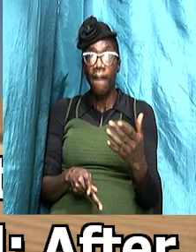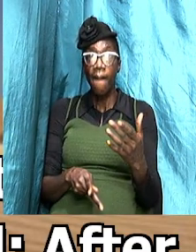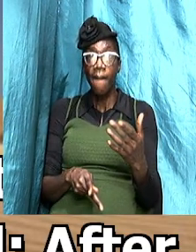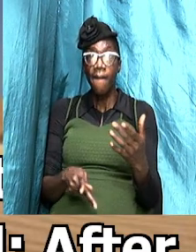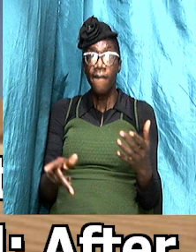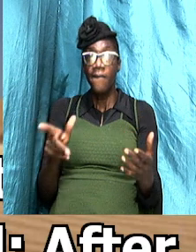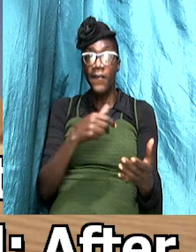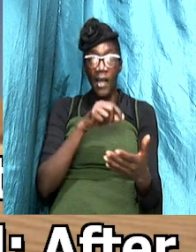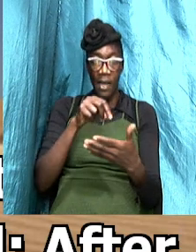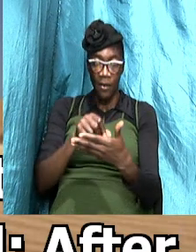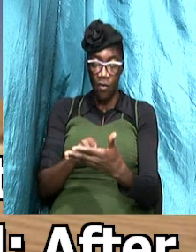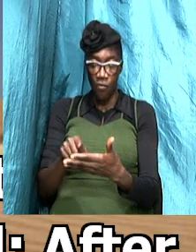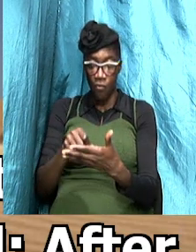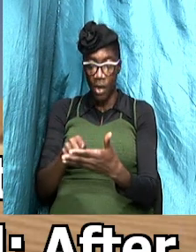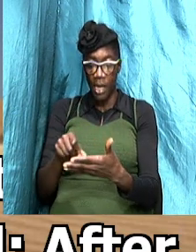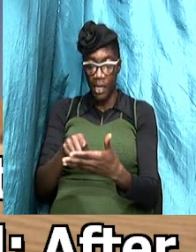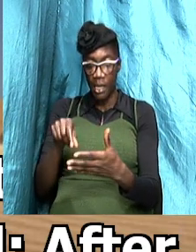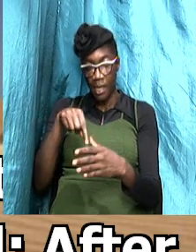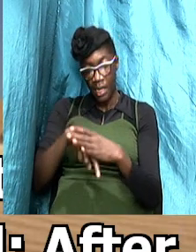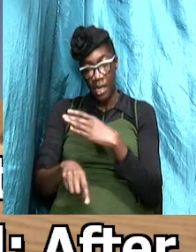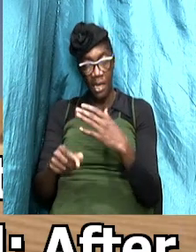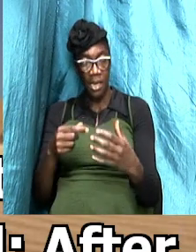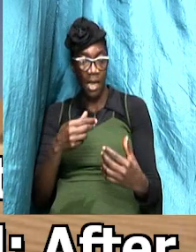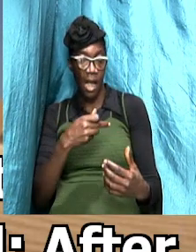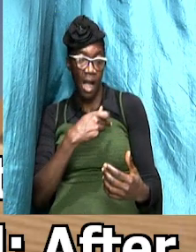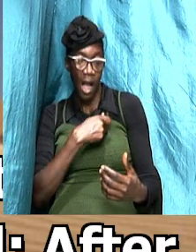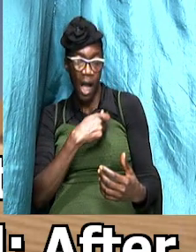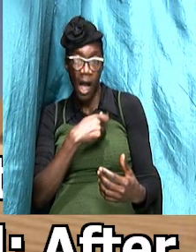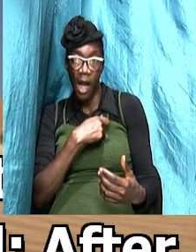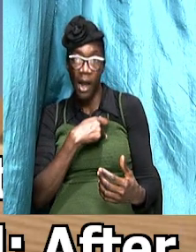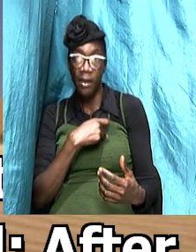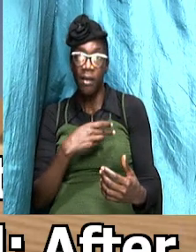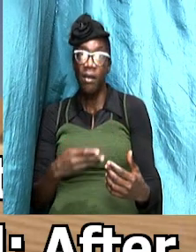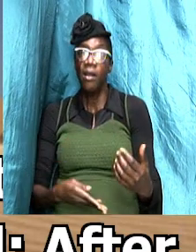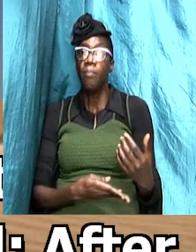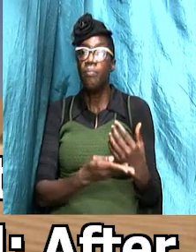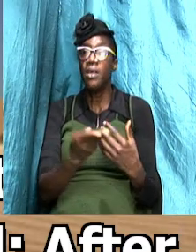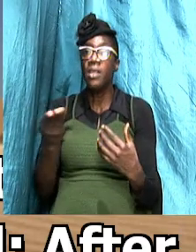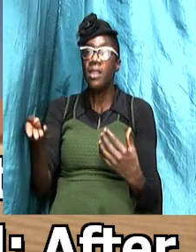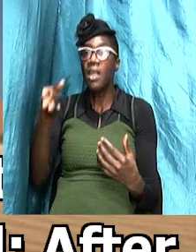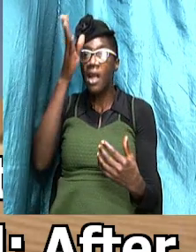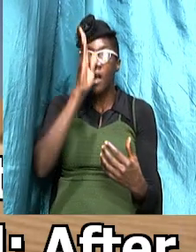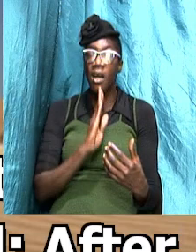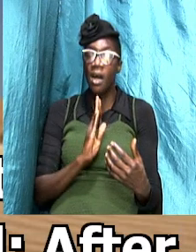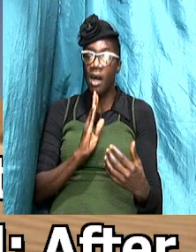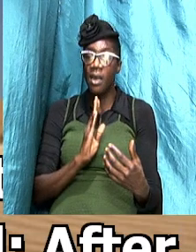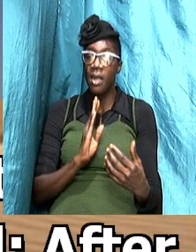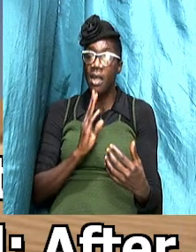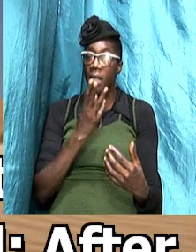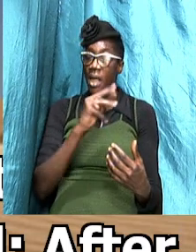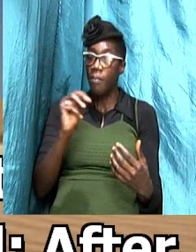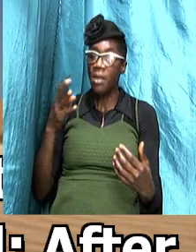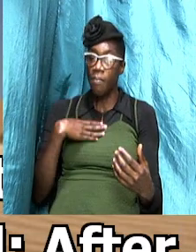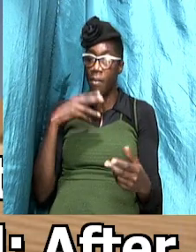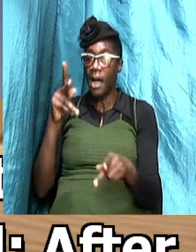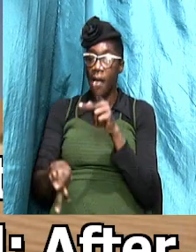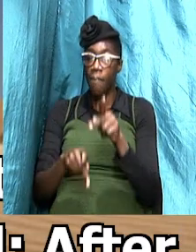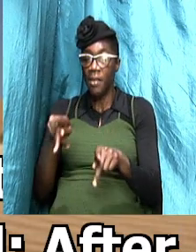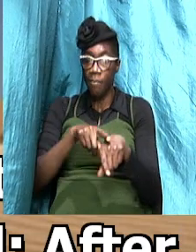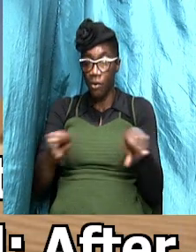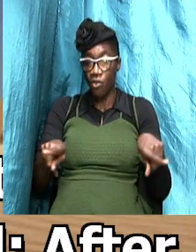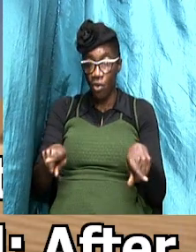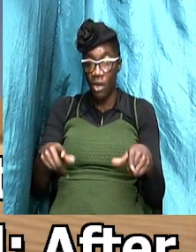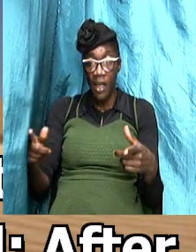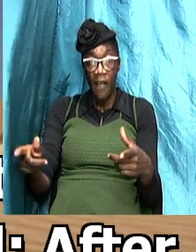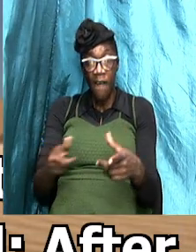and write it in their hearts and I will be their God and they shall be my people so the first covenant